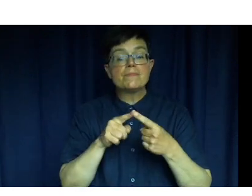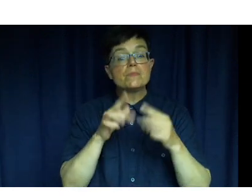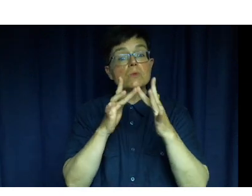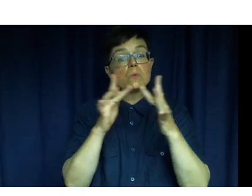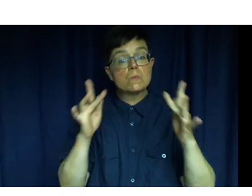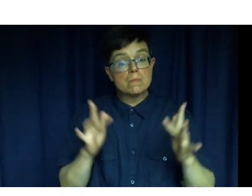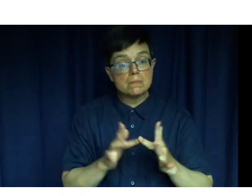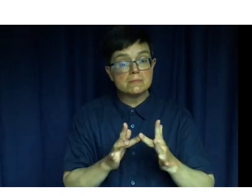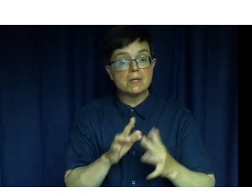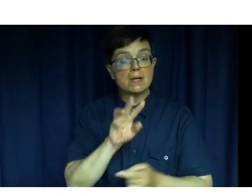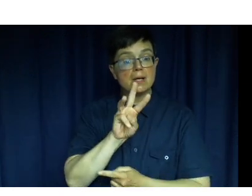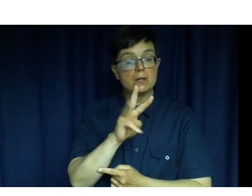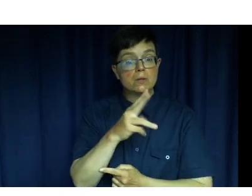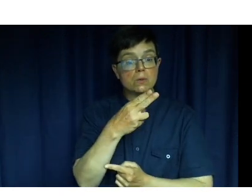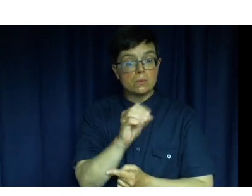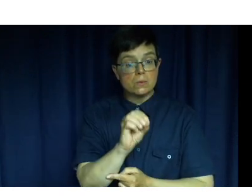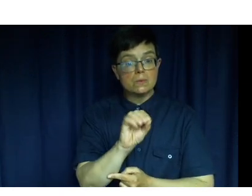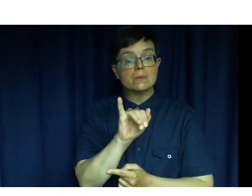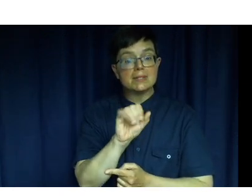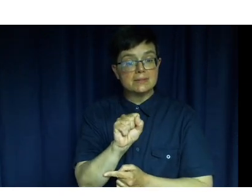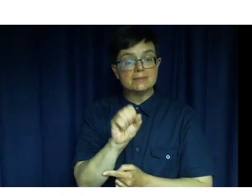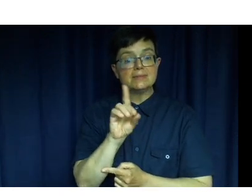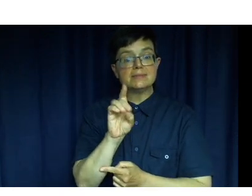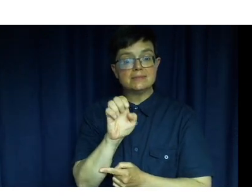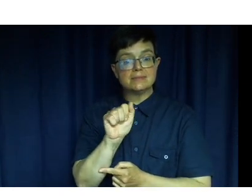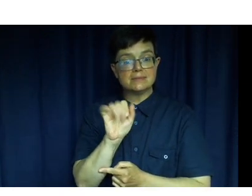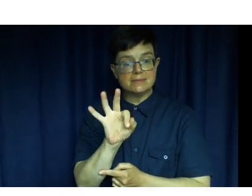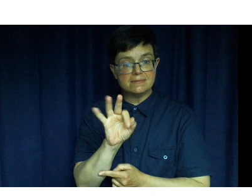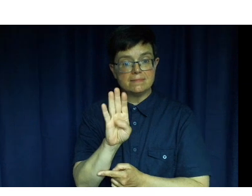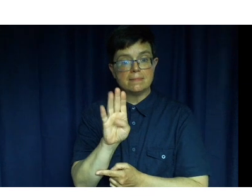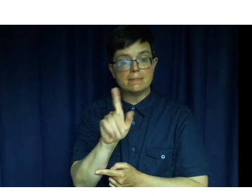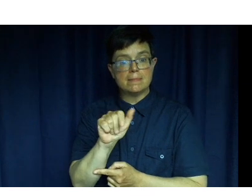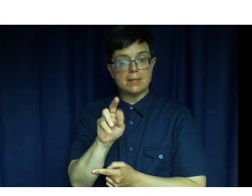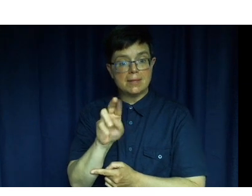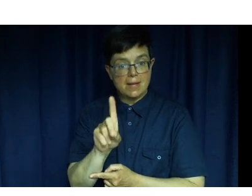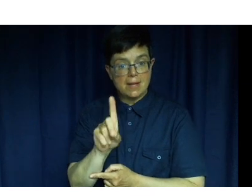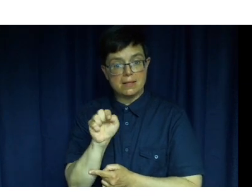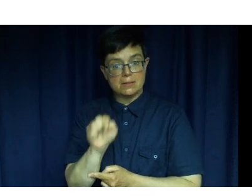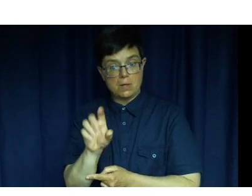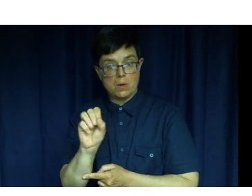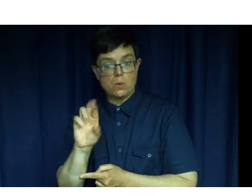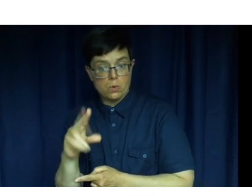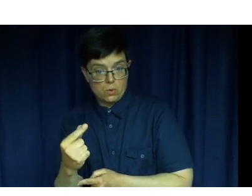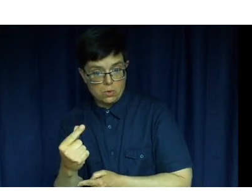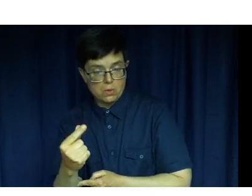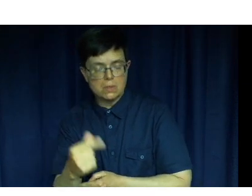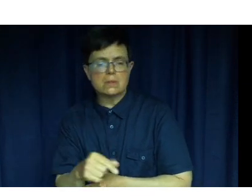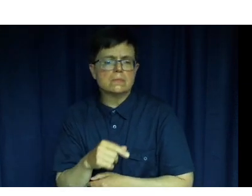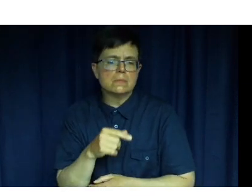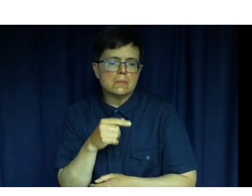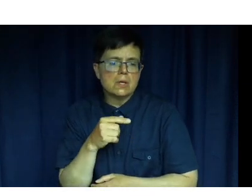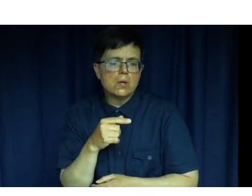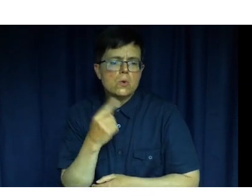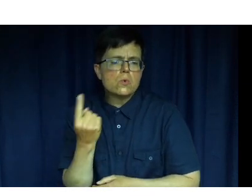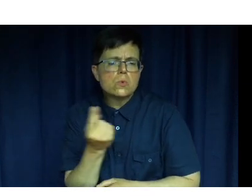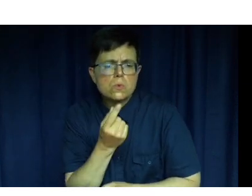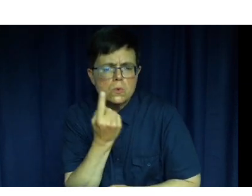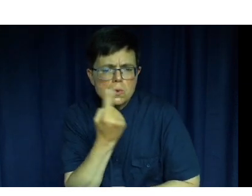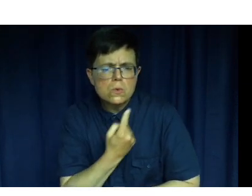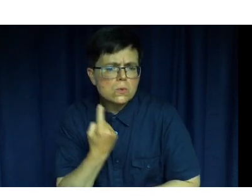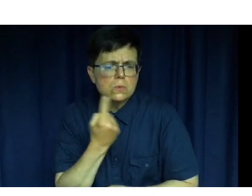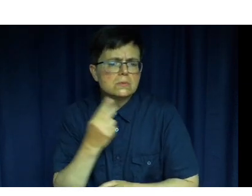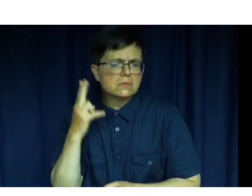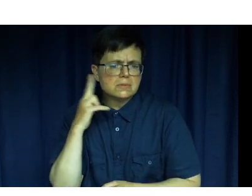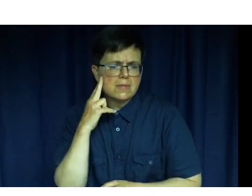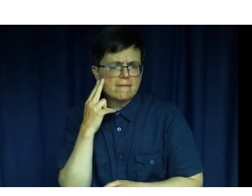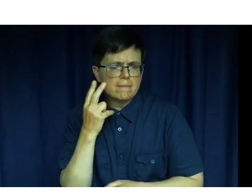whoisdeafblind.org, or Who is Deafblind, or you can always contact me by email or find me on X.